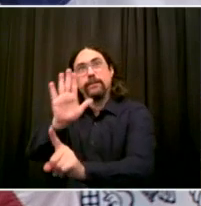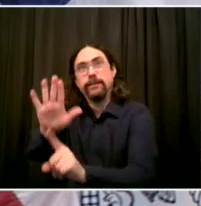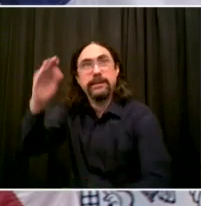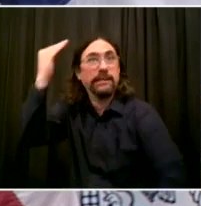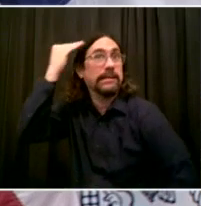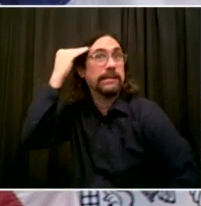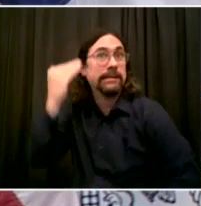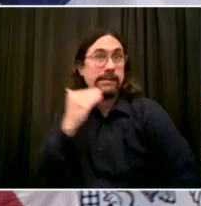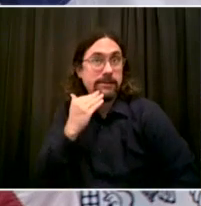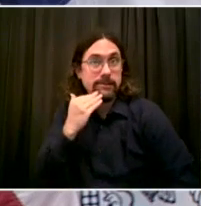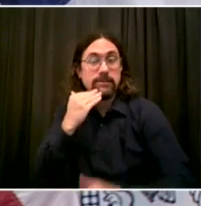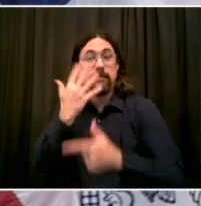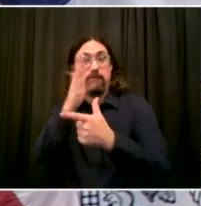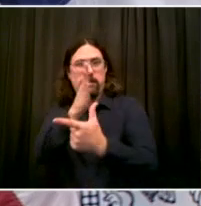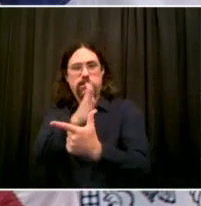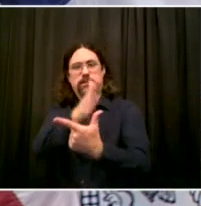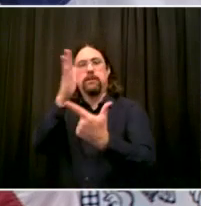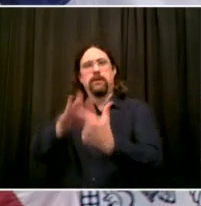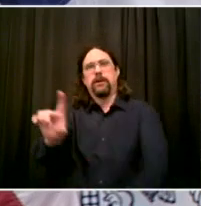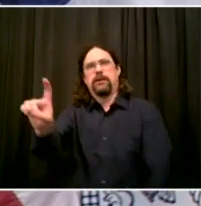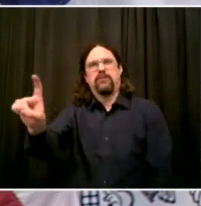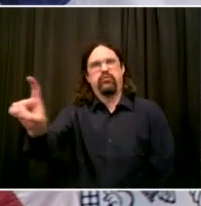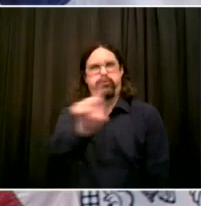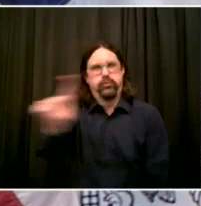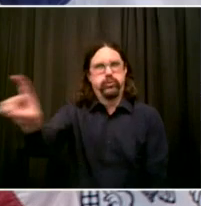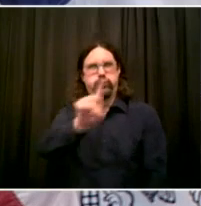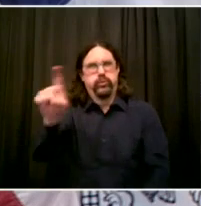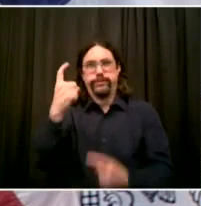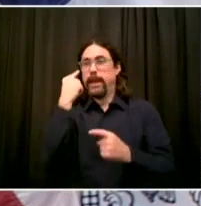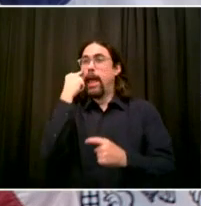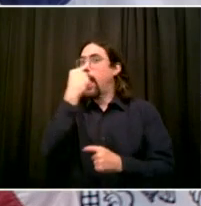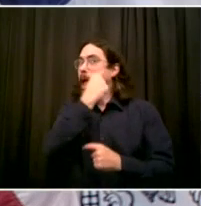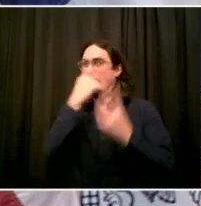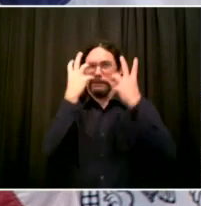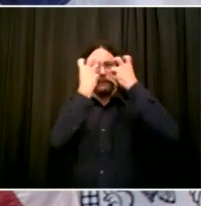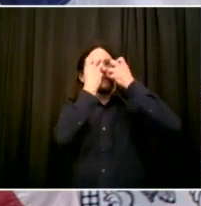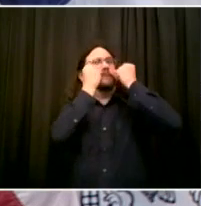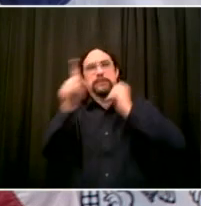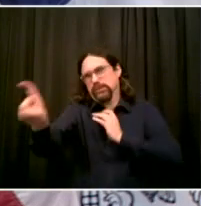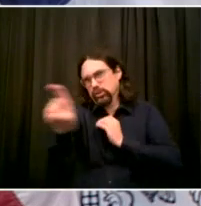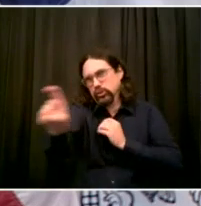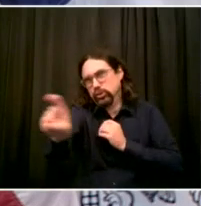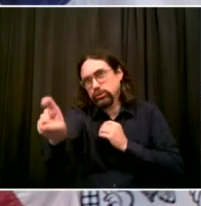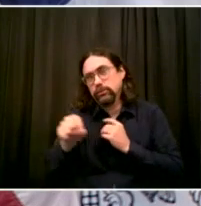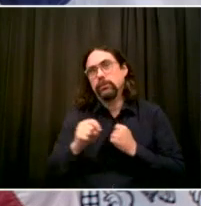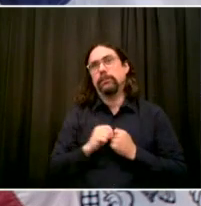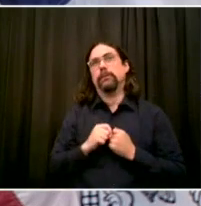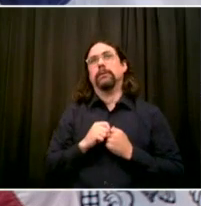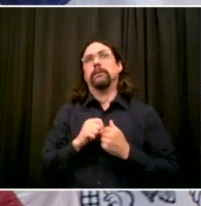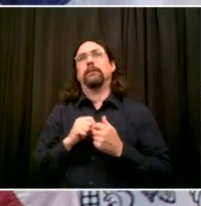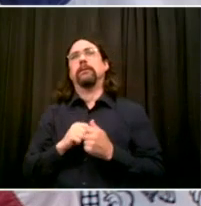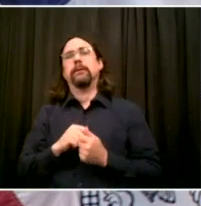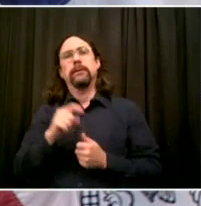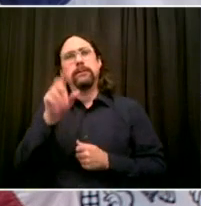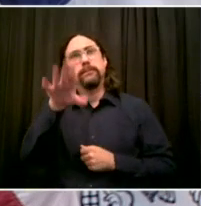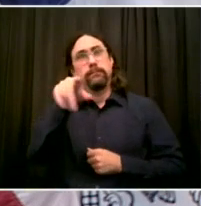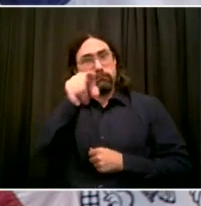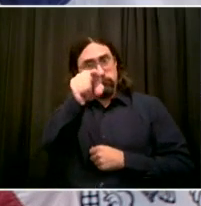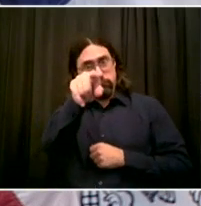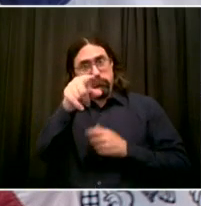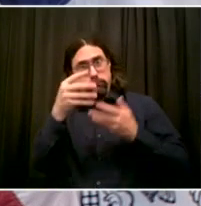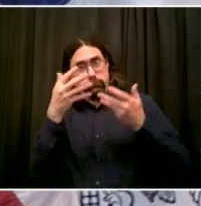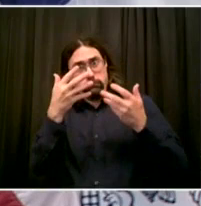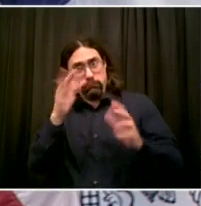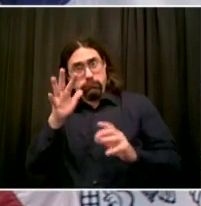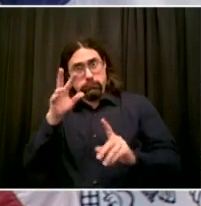wondering if you know if the officer in question is still on the streets, and if you don't know, should he